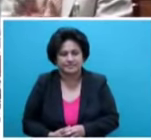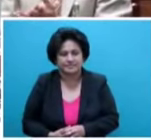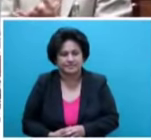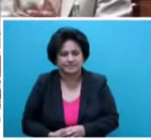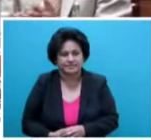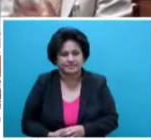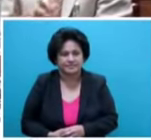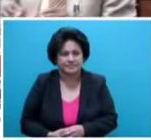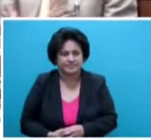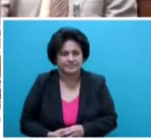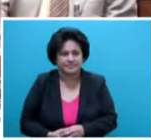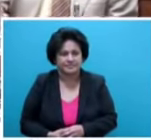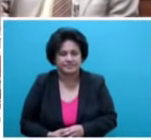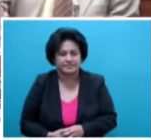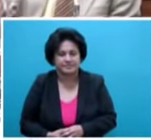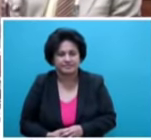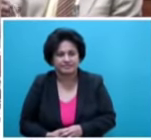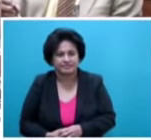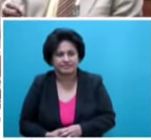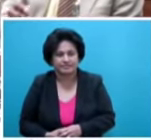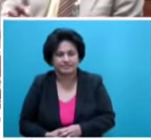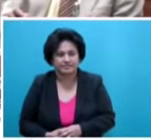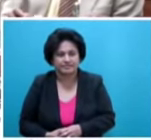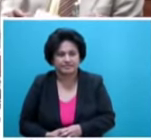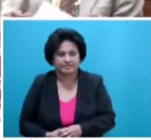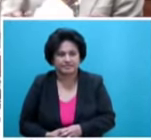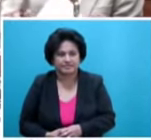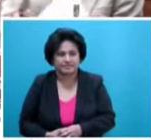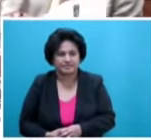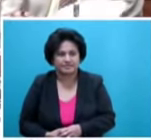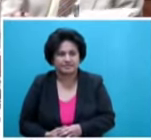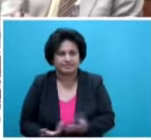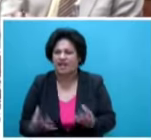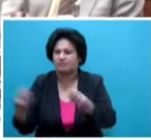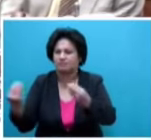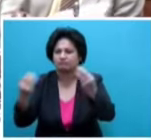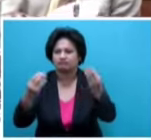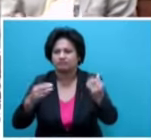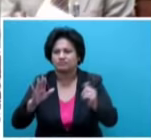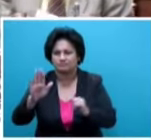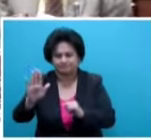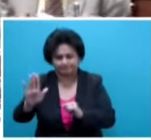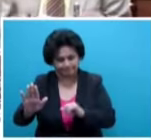Order.